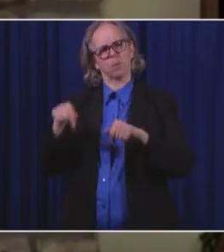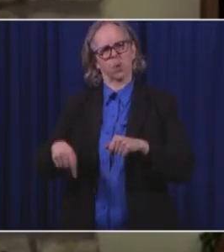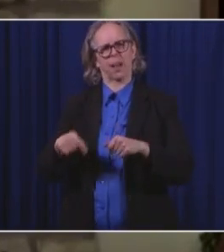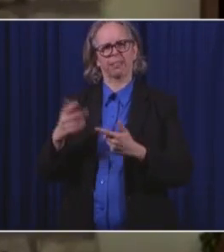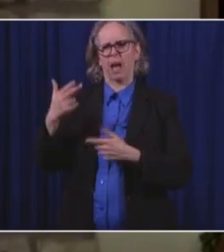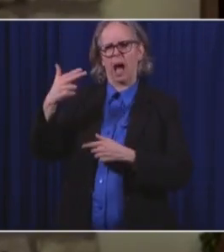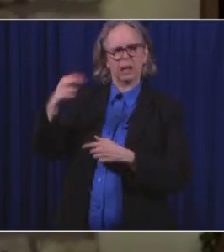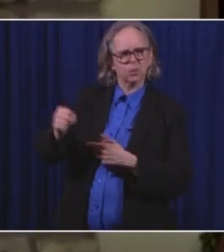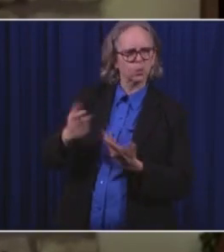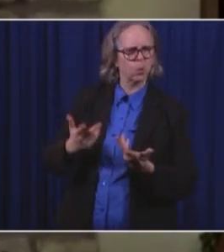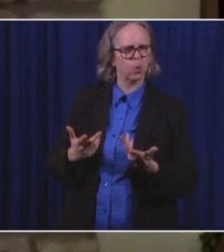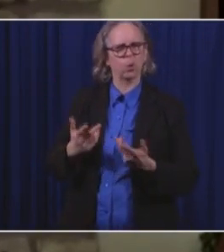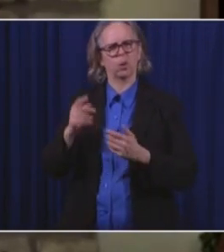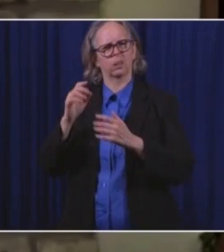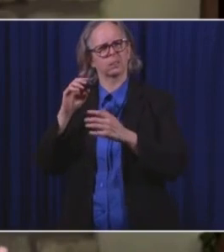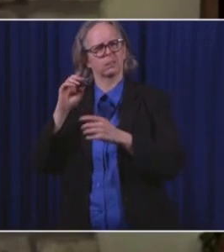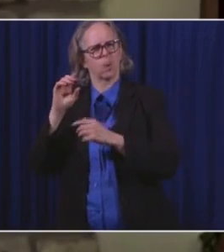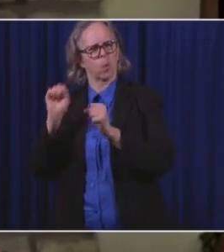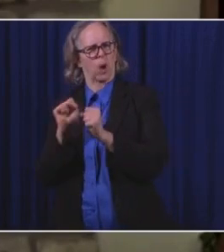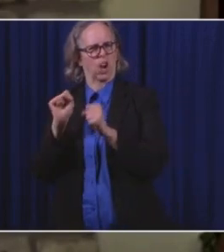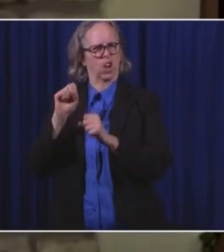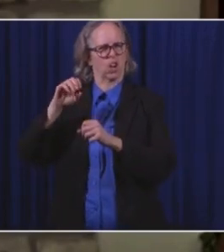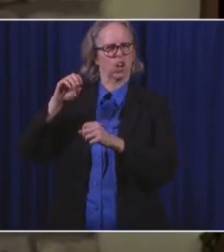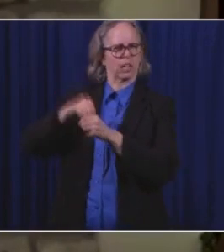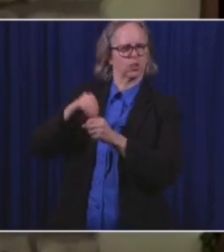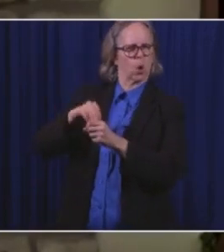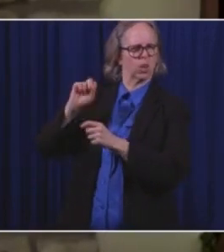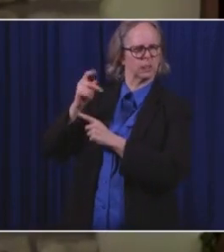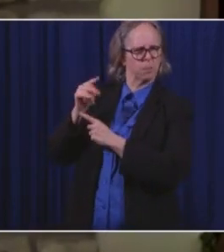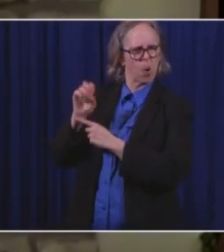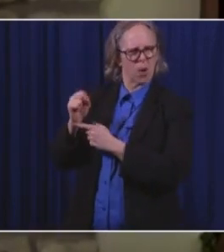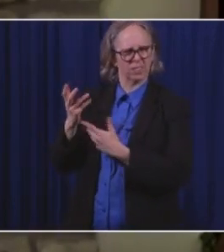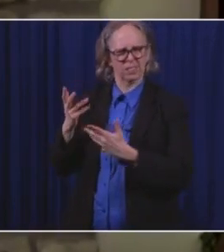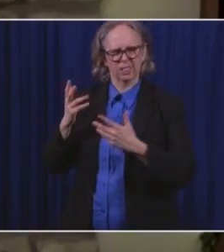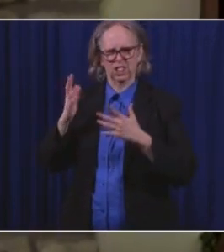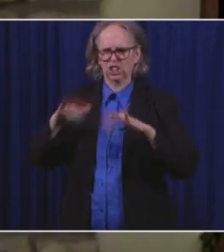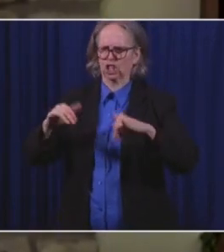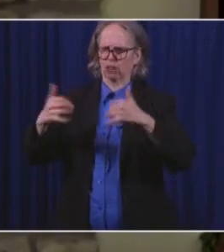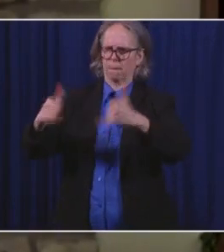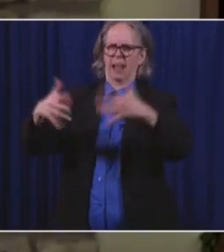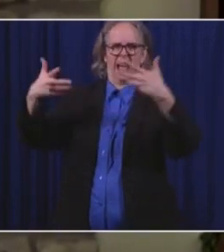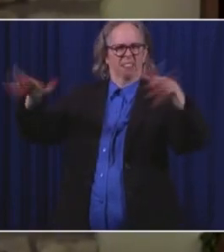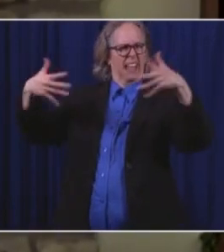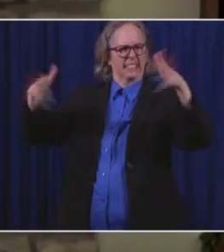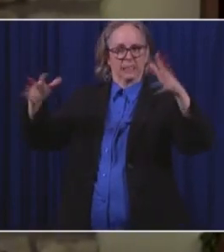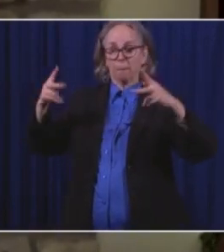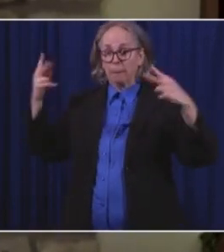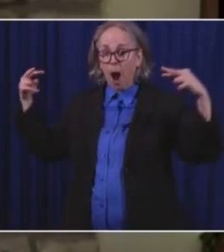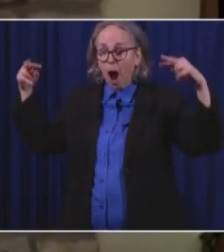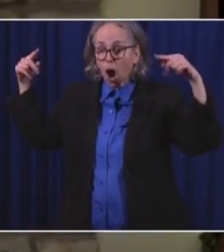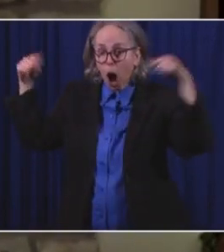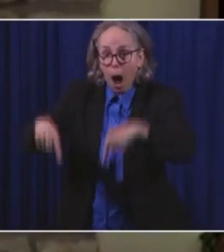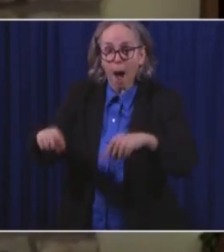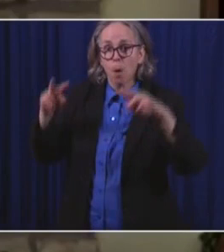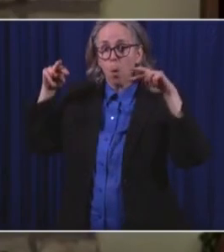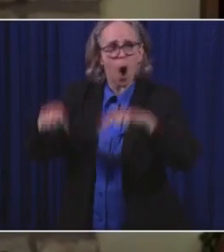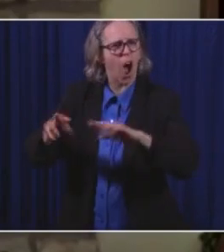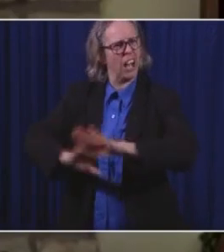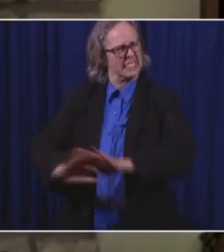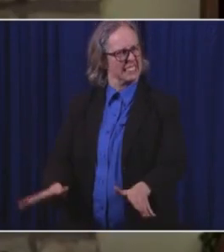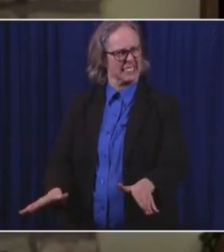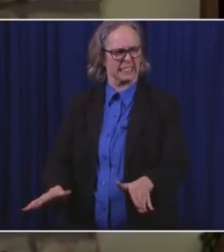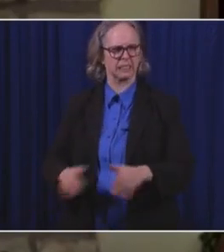kids can play. That's your decision whether they play or don't play. But, you should limit the number of people who are